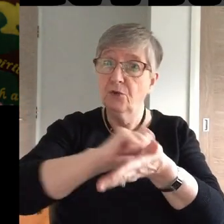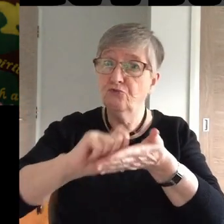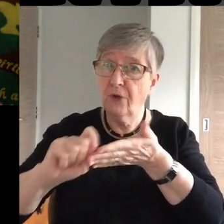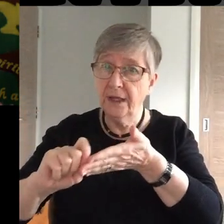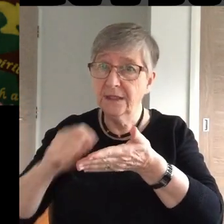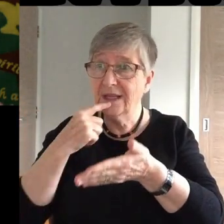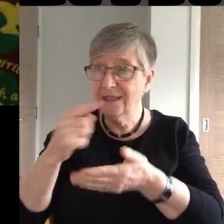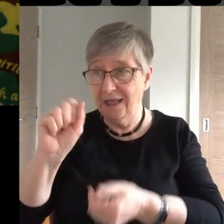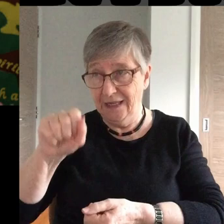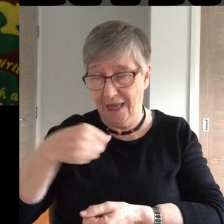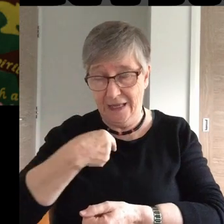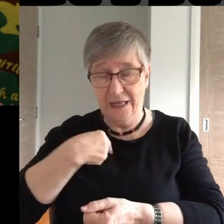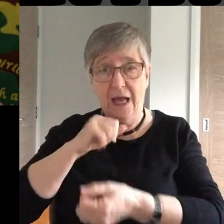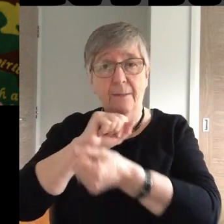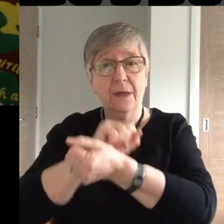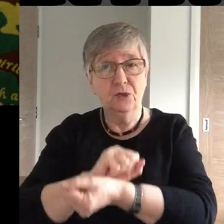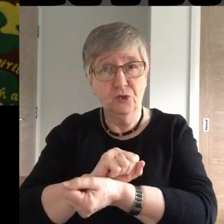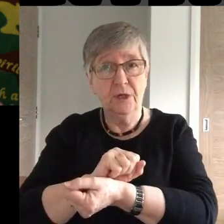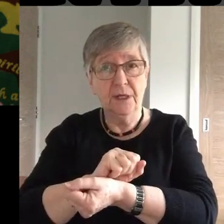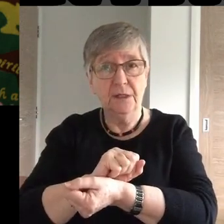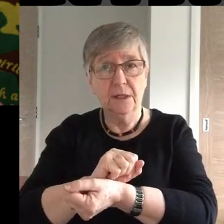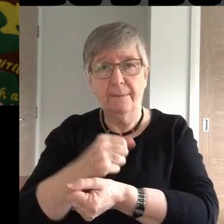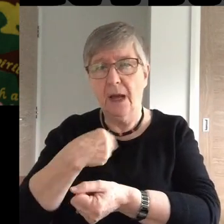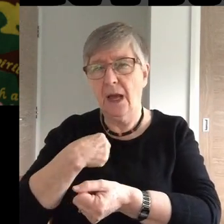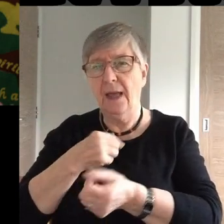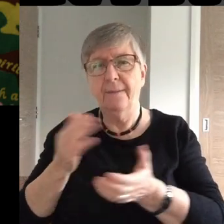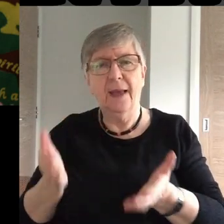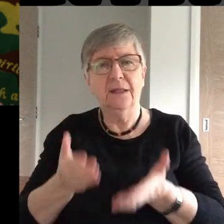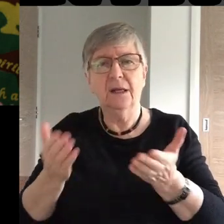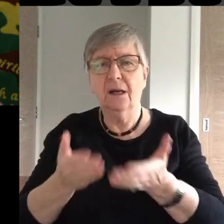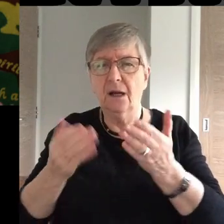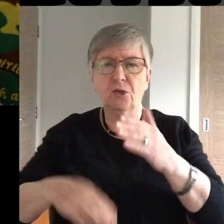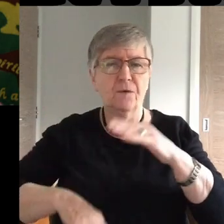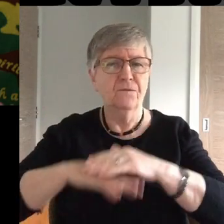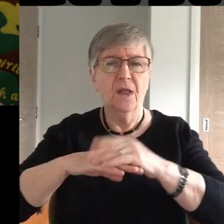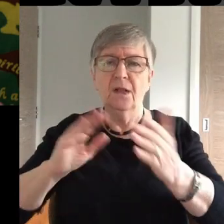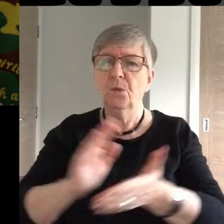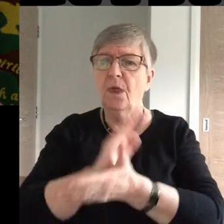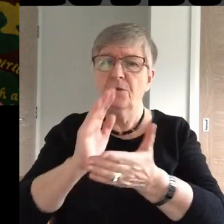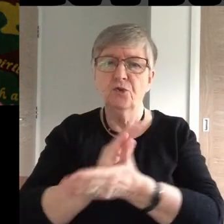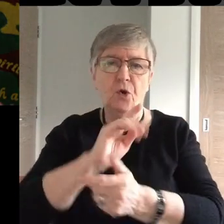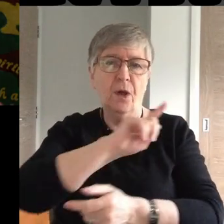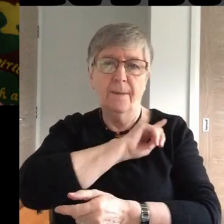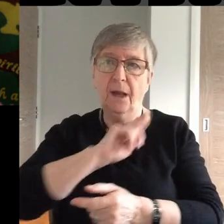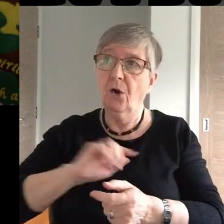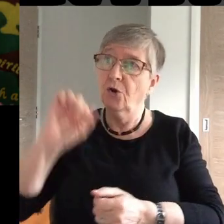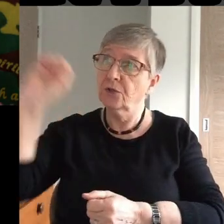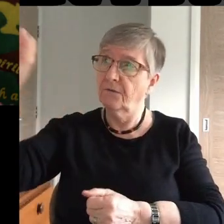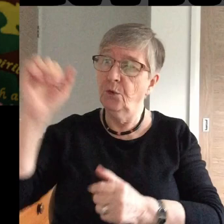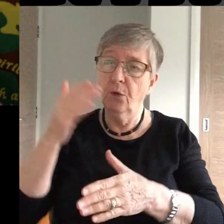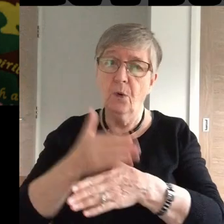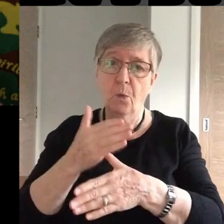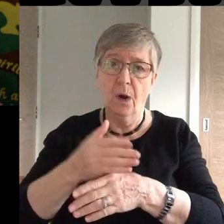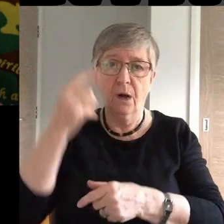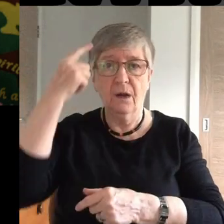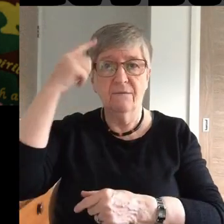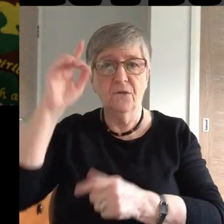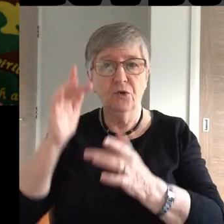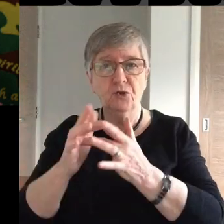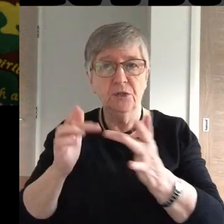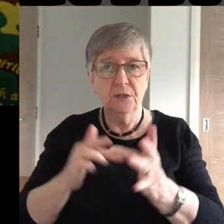though I'm in chains, I'm greatly encouraged and filled with joy because of the work you are doing for the name of